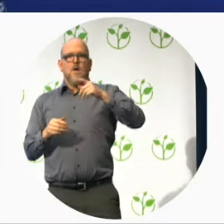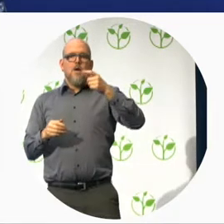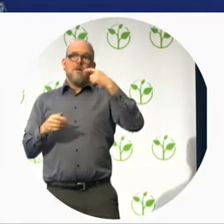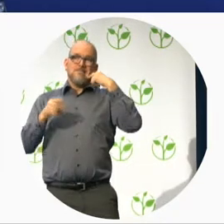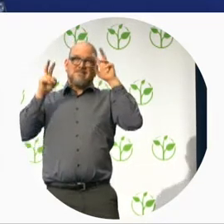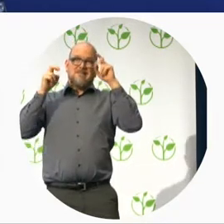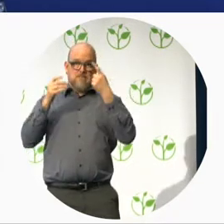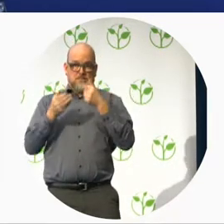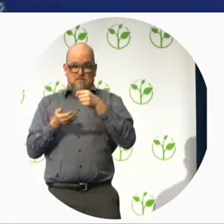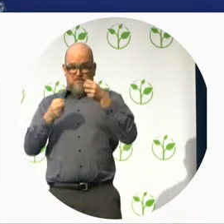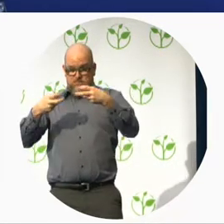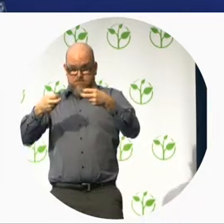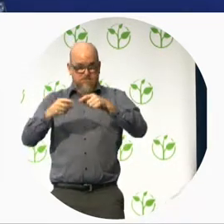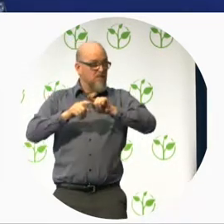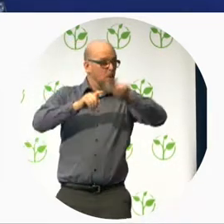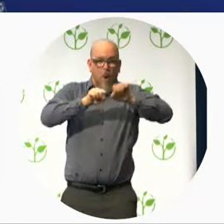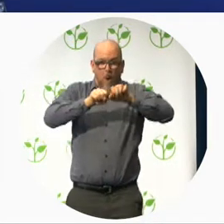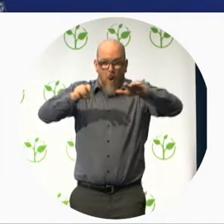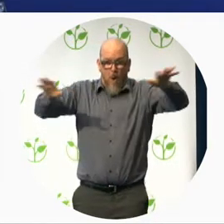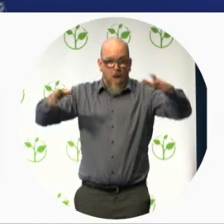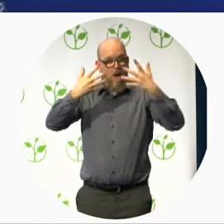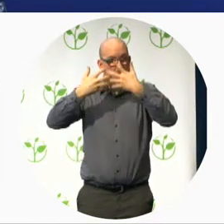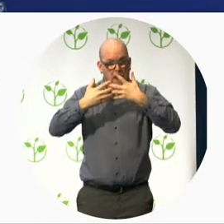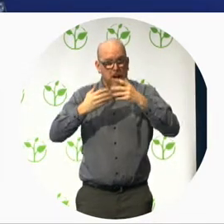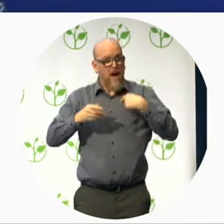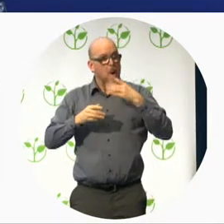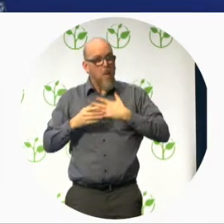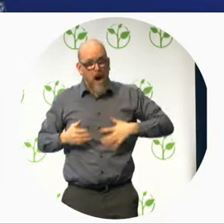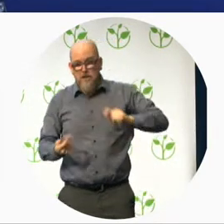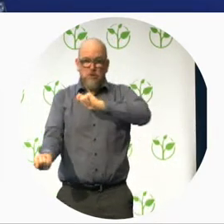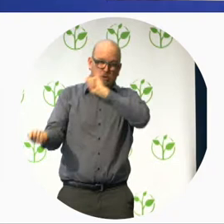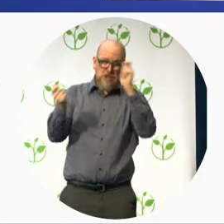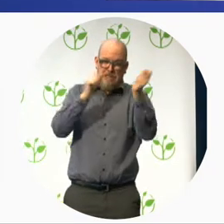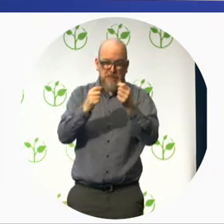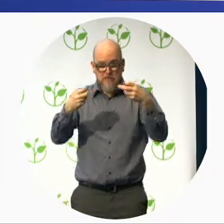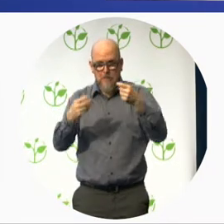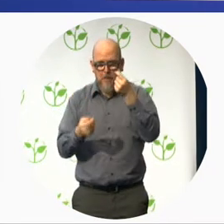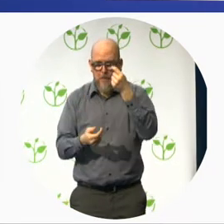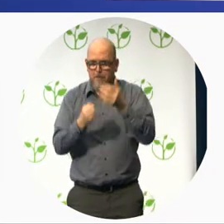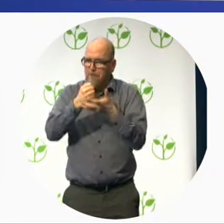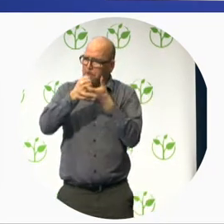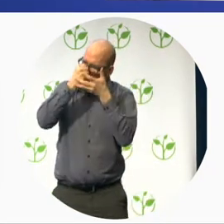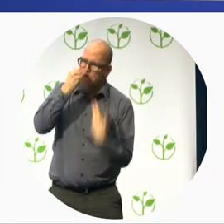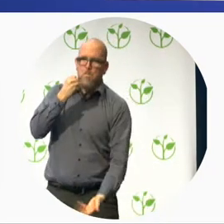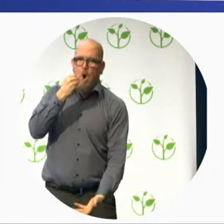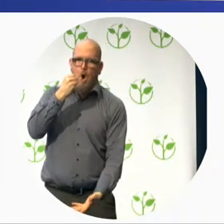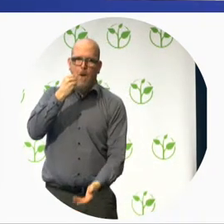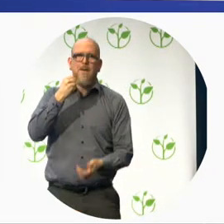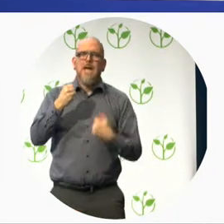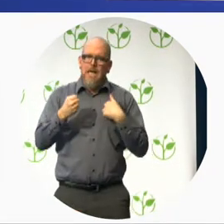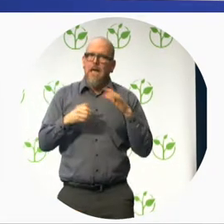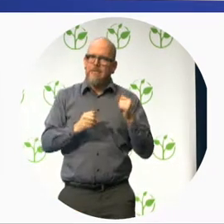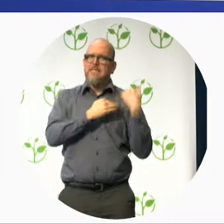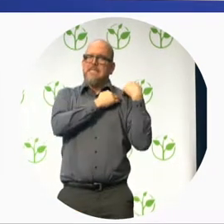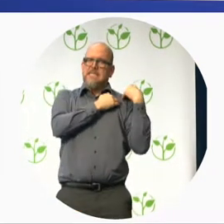the federal government. A lot of times that cost goes to the individual offices. So what happens? some of the offices just don't caption